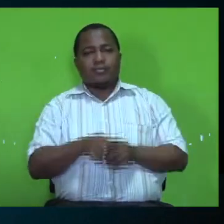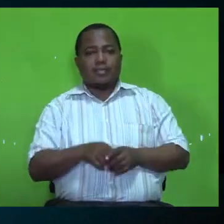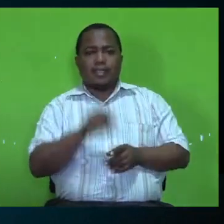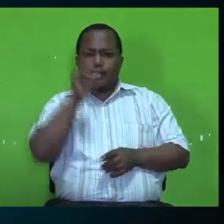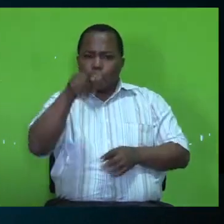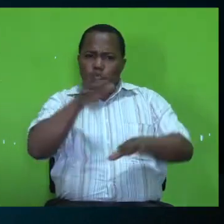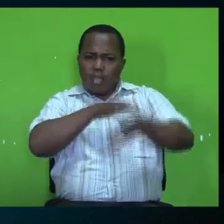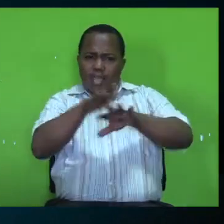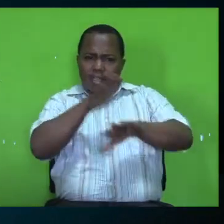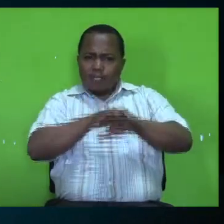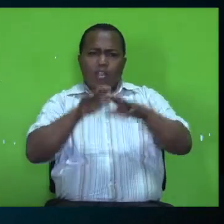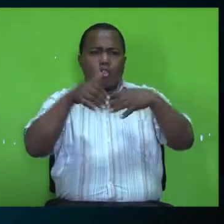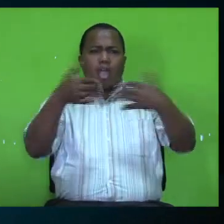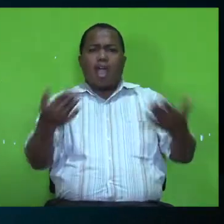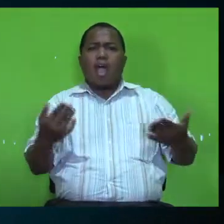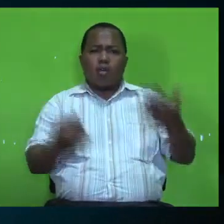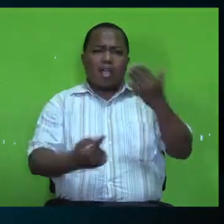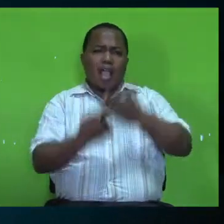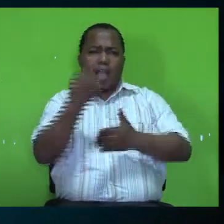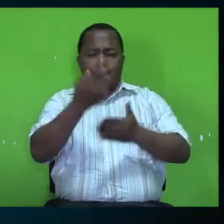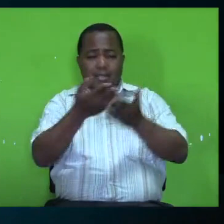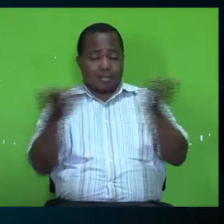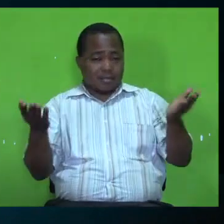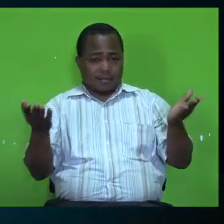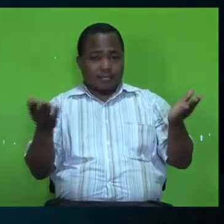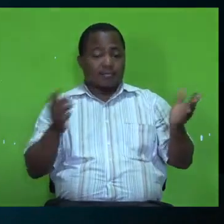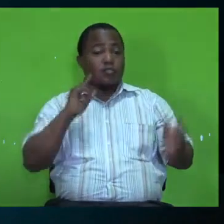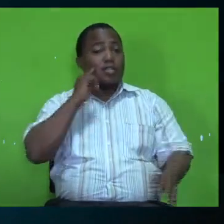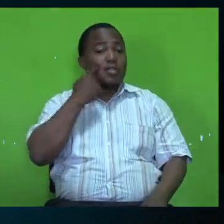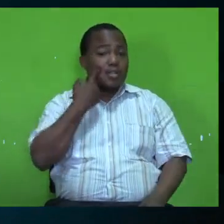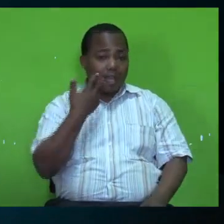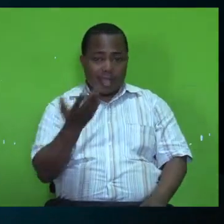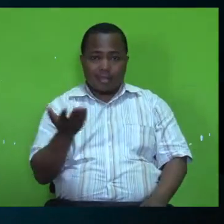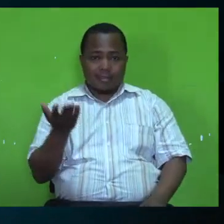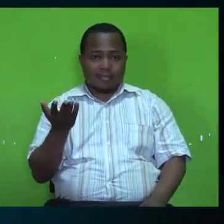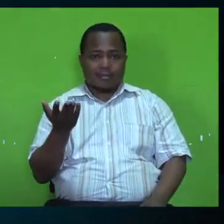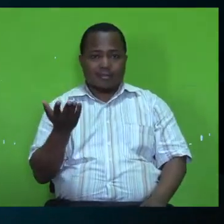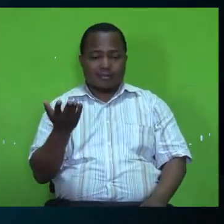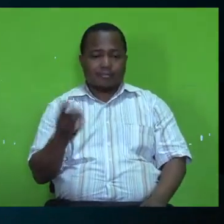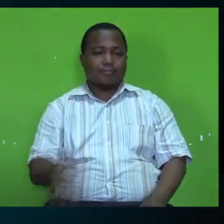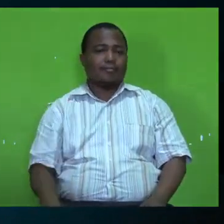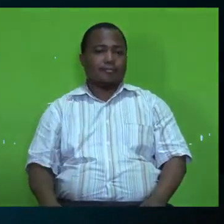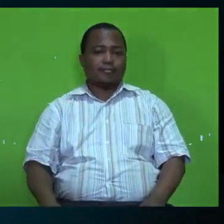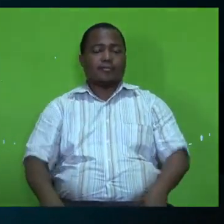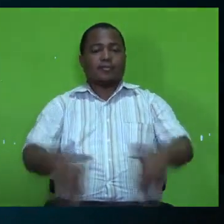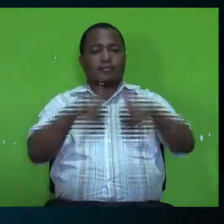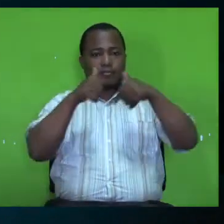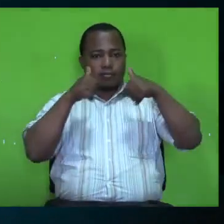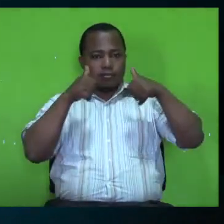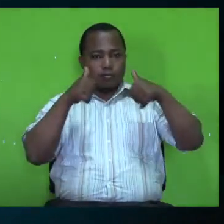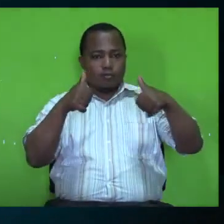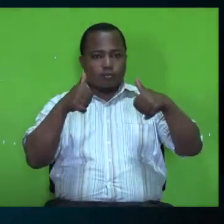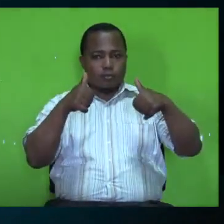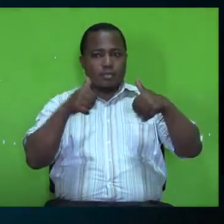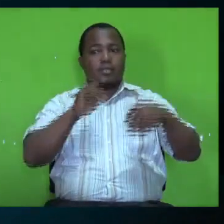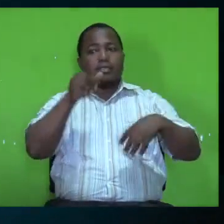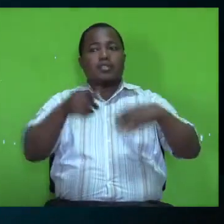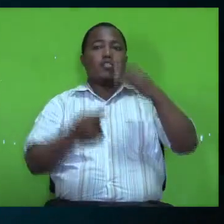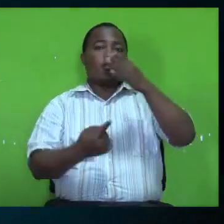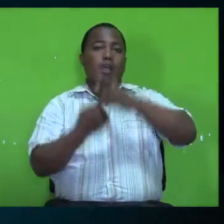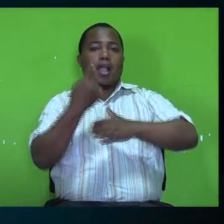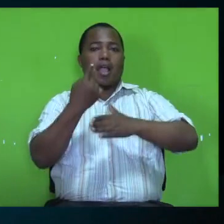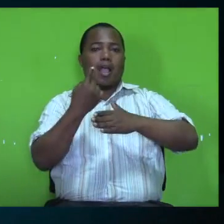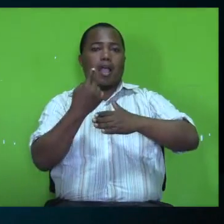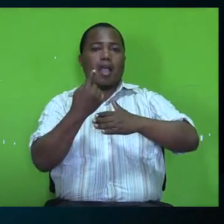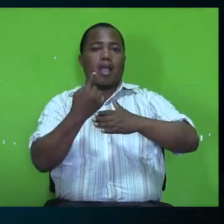you explain how it happens? Yes, try, my dears. Well done. It